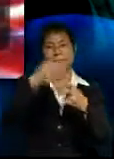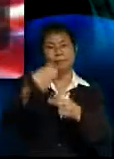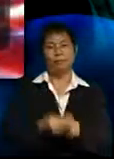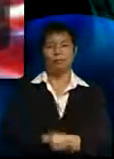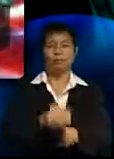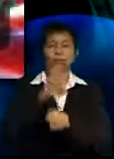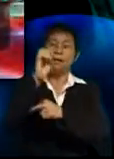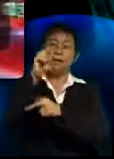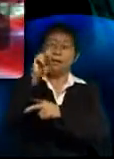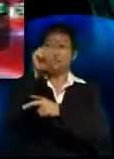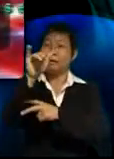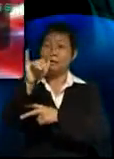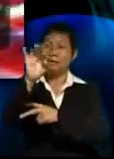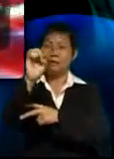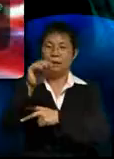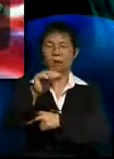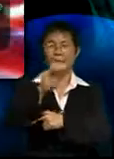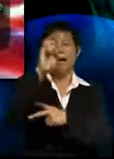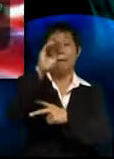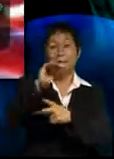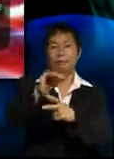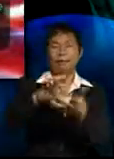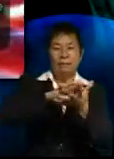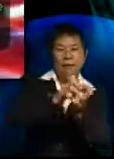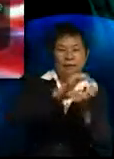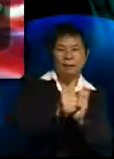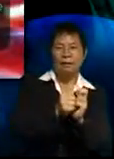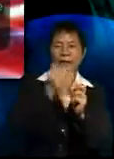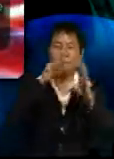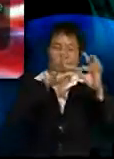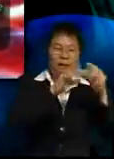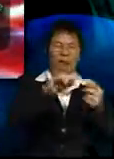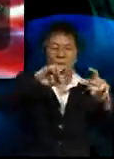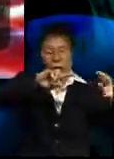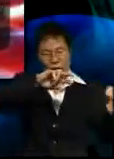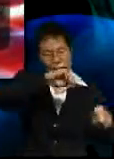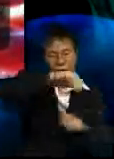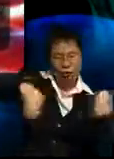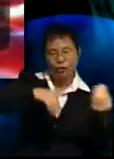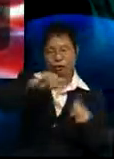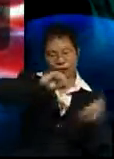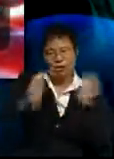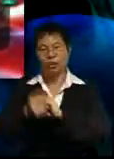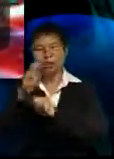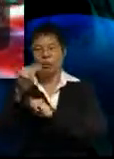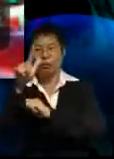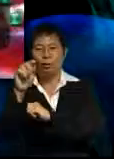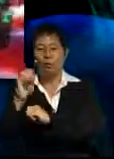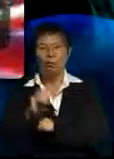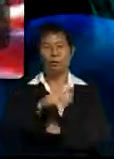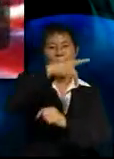The enzyme pancreatic amylase digests starch into maltose. The enzyme